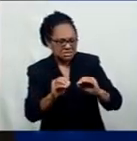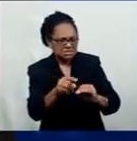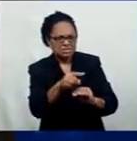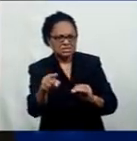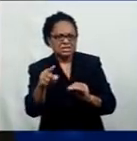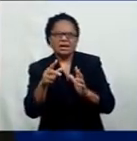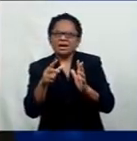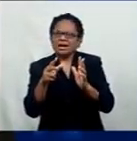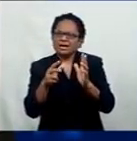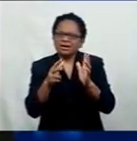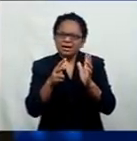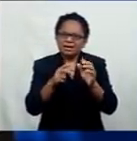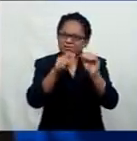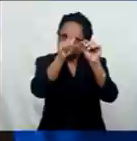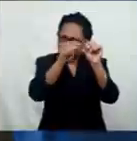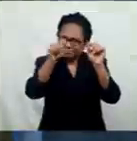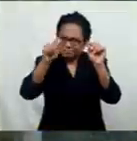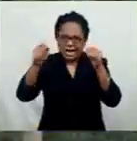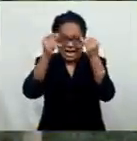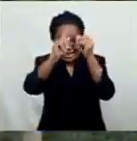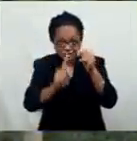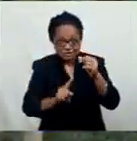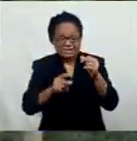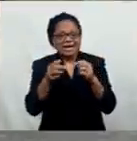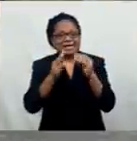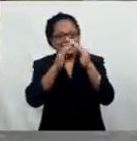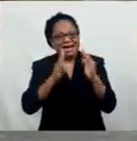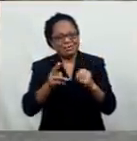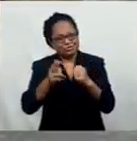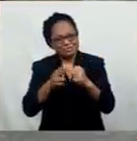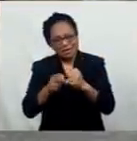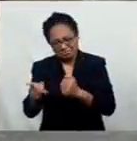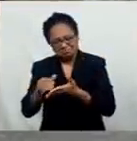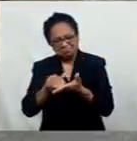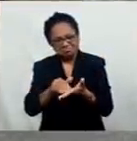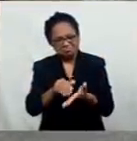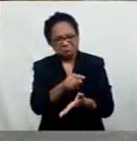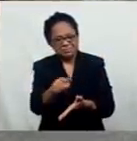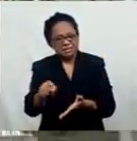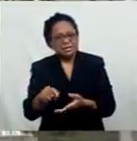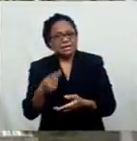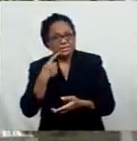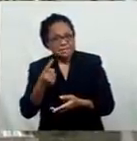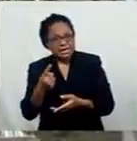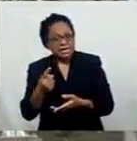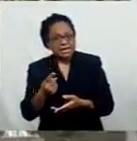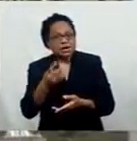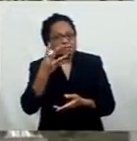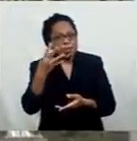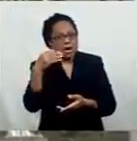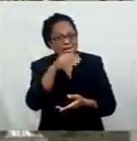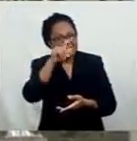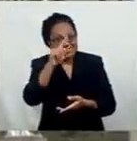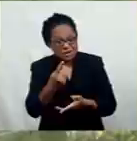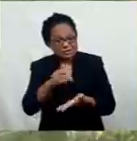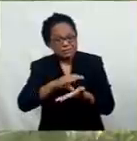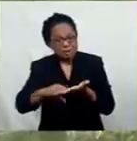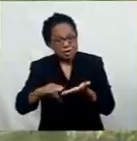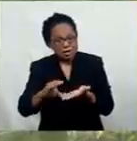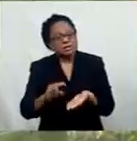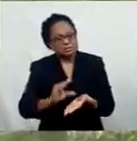electrical wiring and house repair. Chief Executive Vimlesh Kumar says over $400,000 so far has been